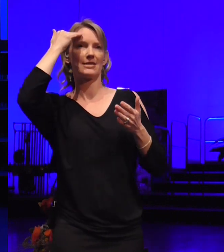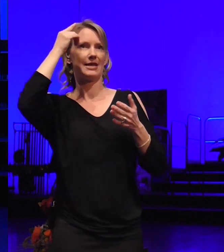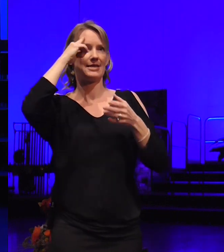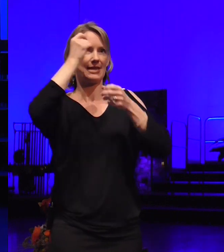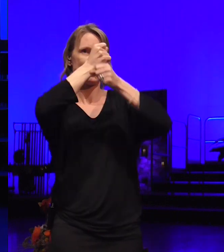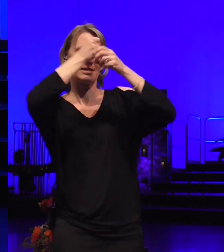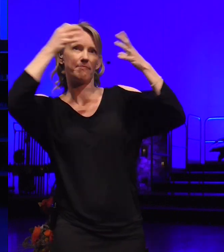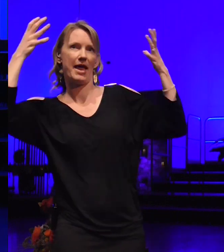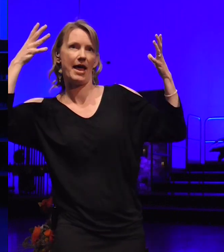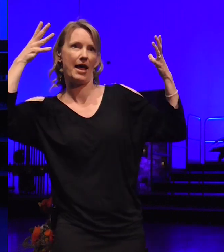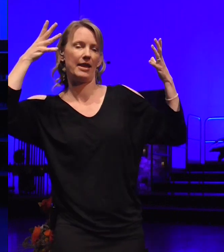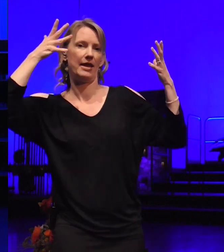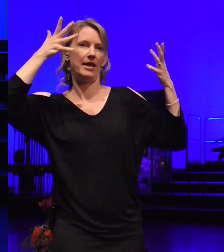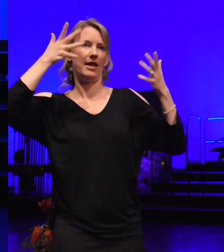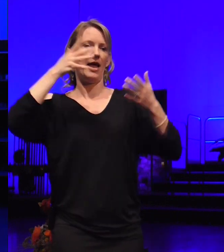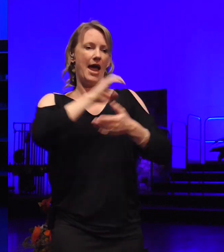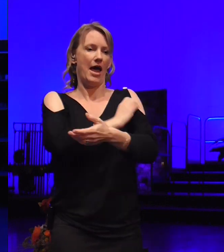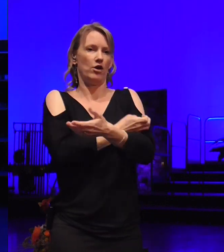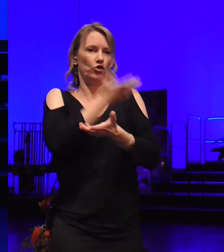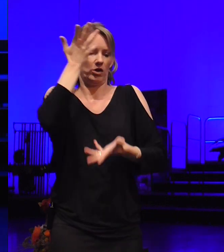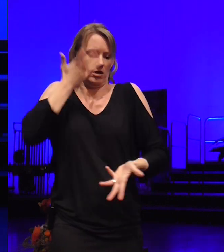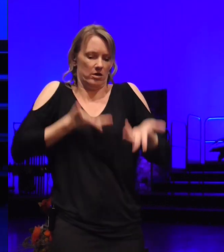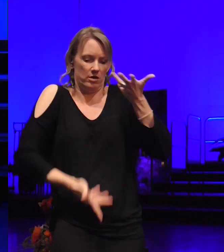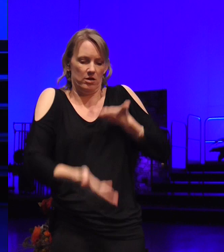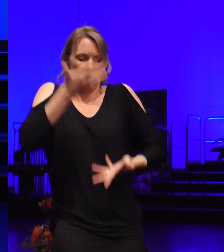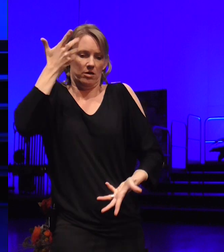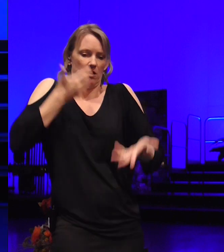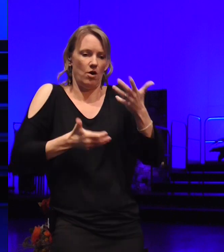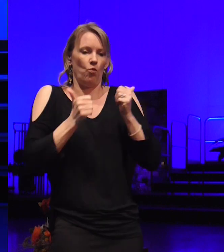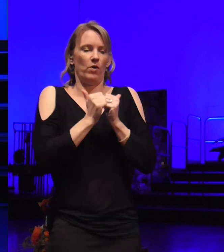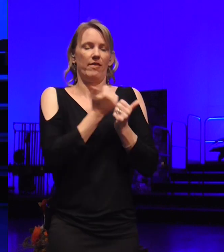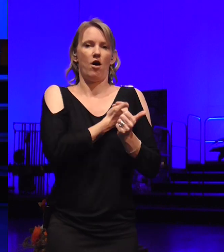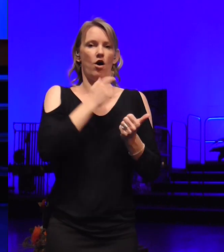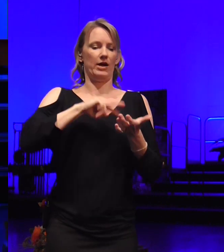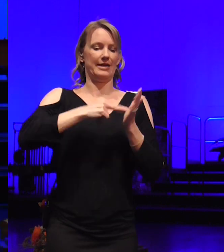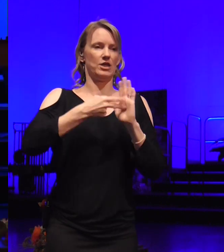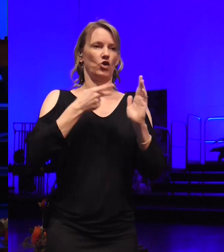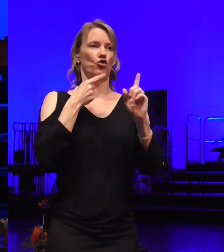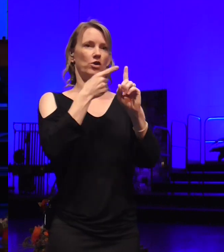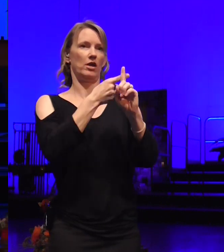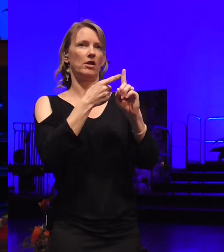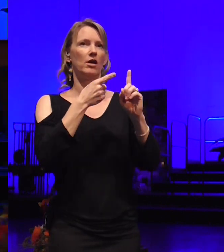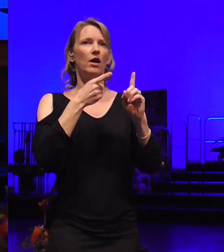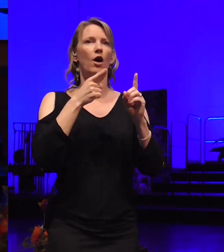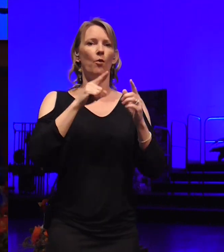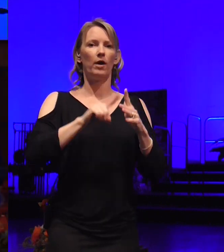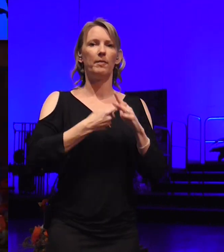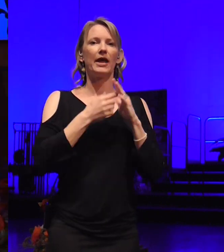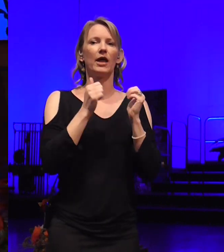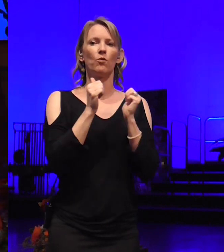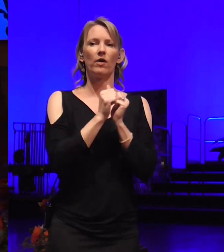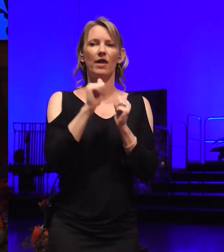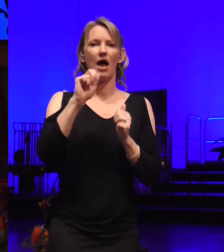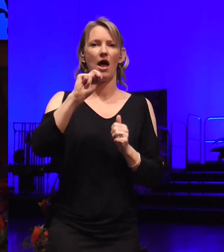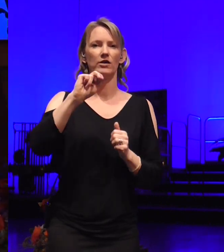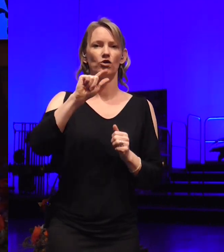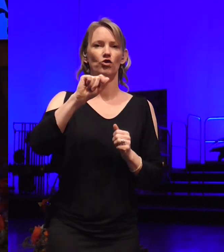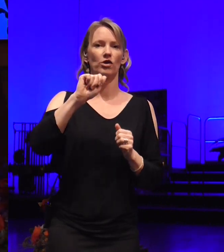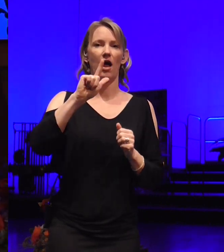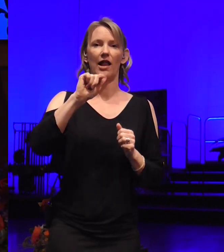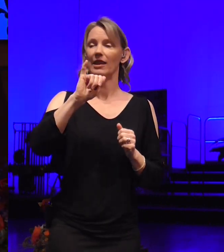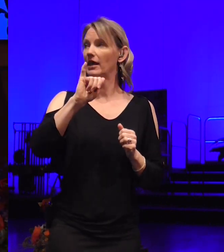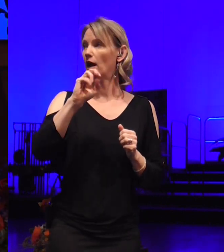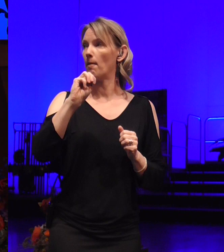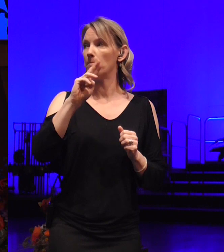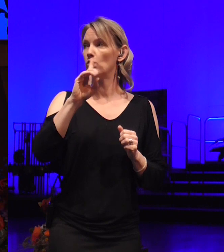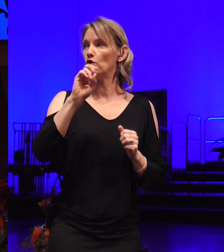and the movement of energy with our intention. And so we begin today with Anjali Mudra, which is the